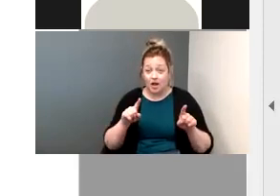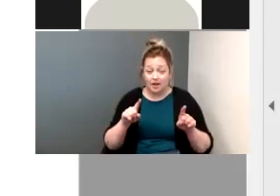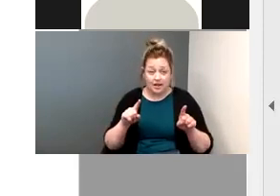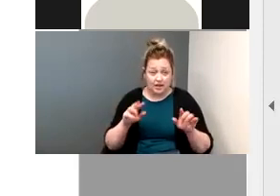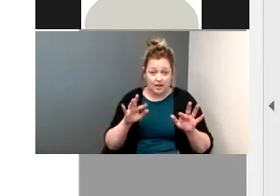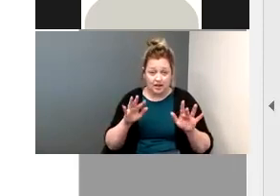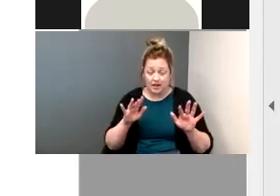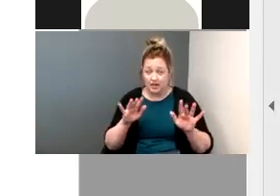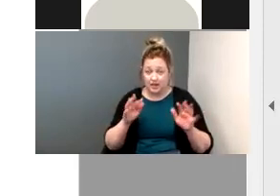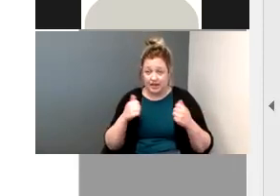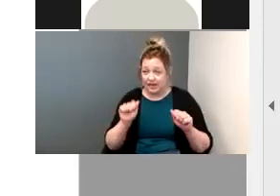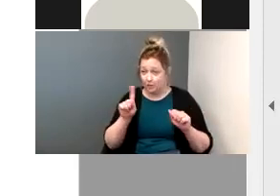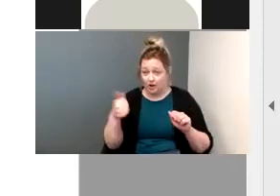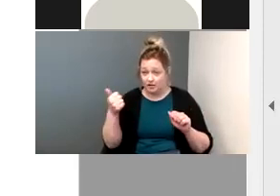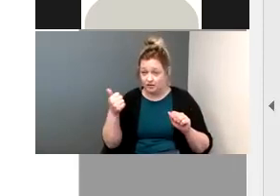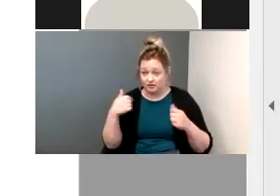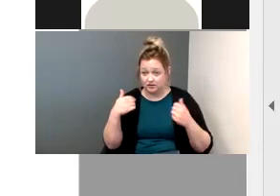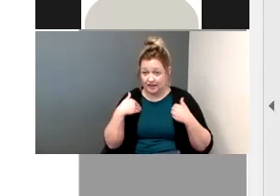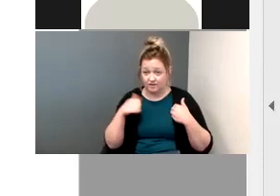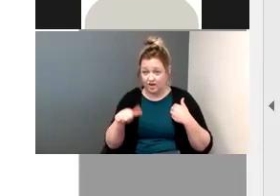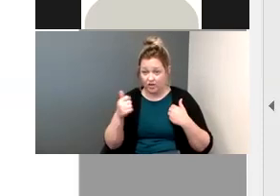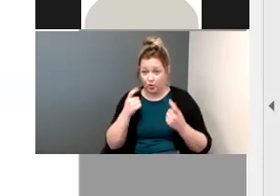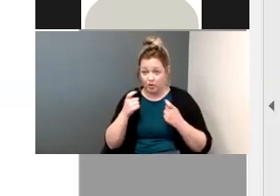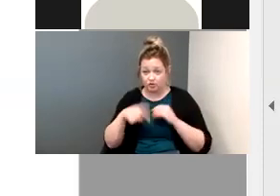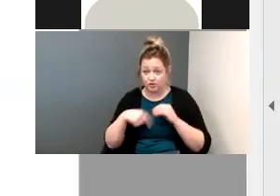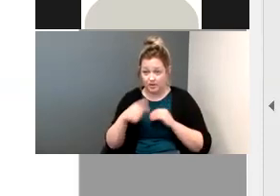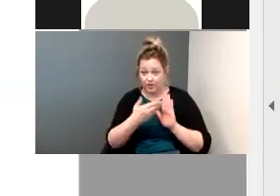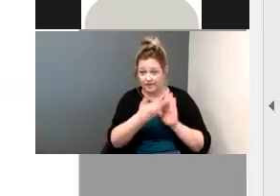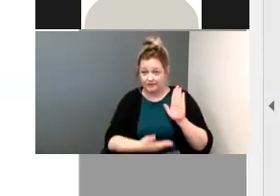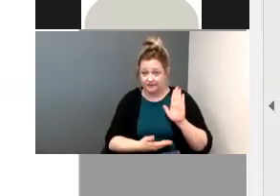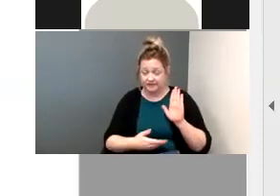have any other questions about this thing?